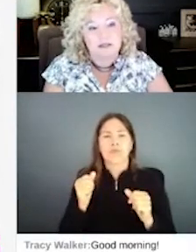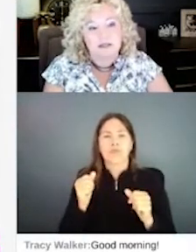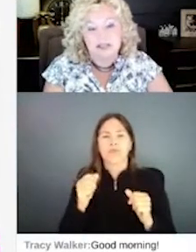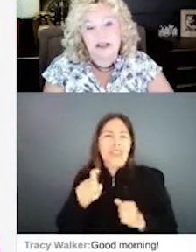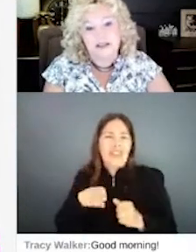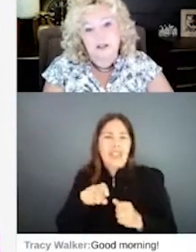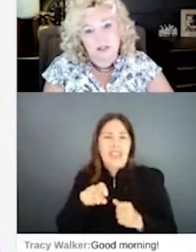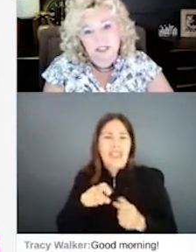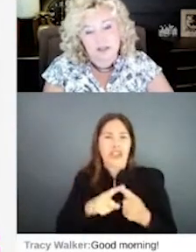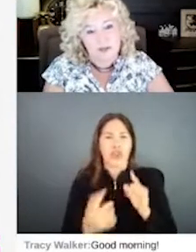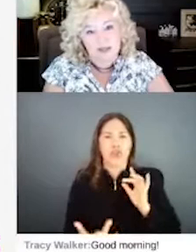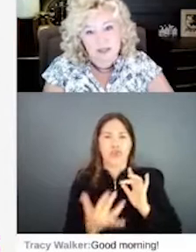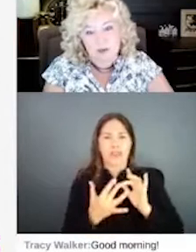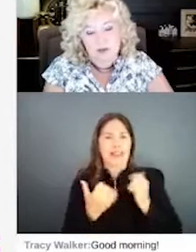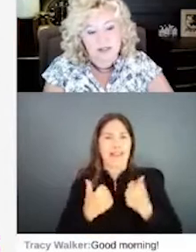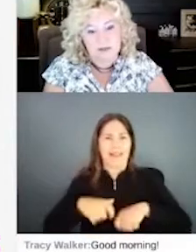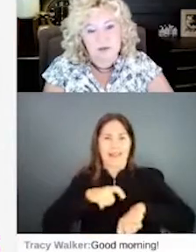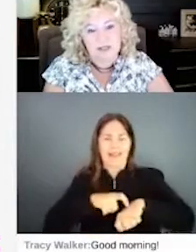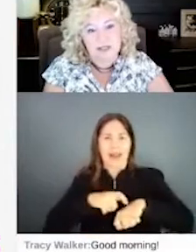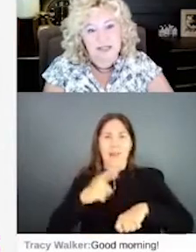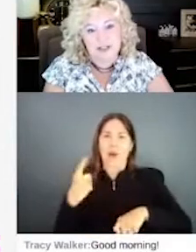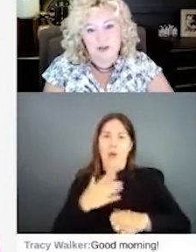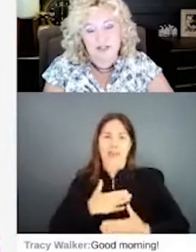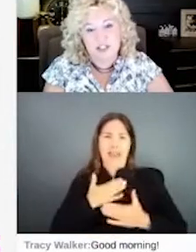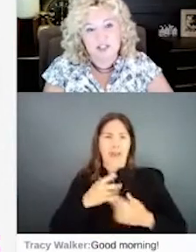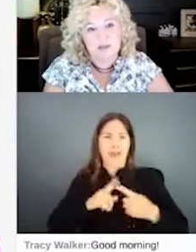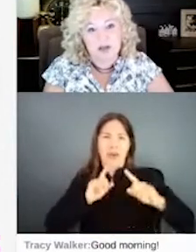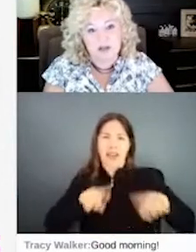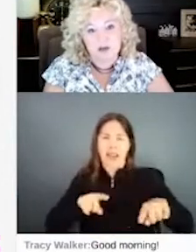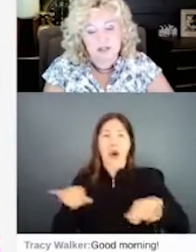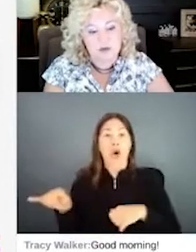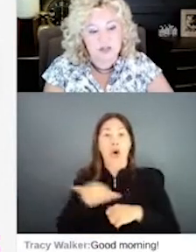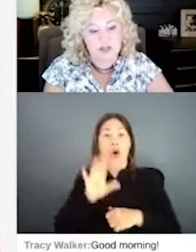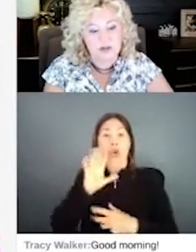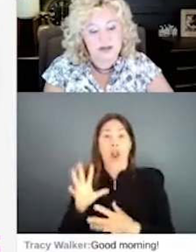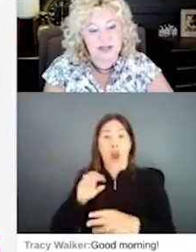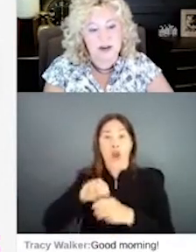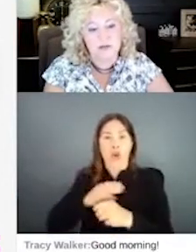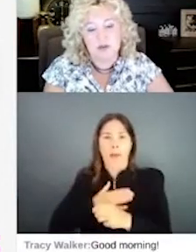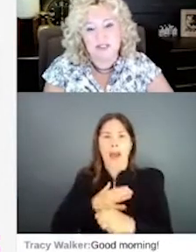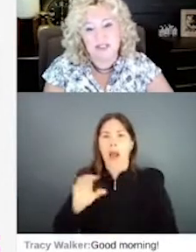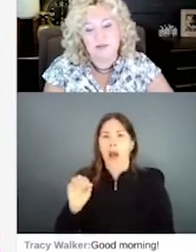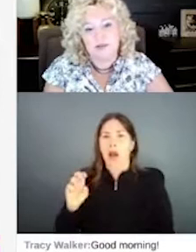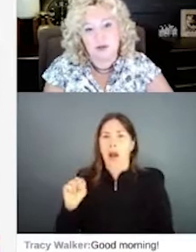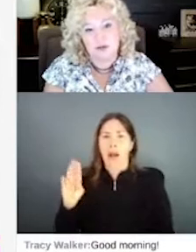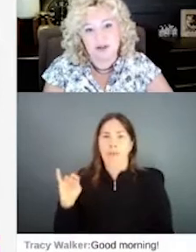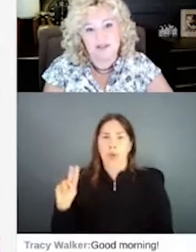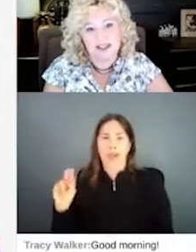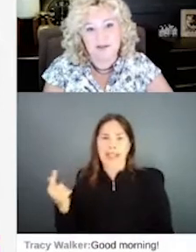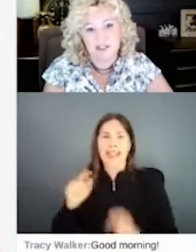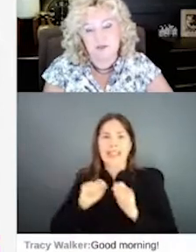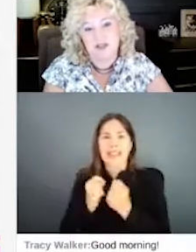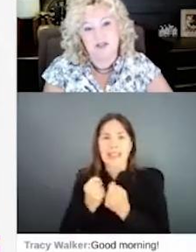need that to reach out to me at any point, I'm always glad to answer questions. I'm also going to include my onboarding team's phone number. If you can't